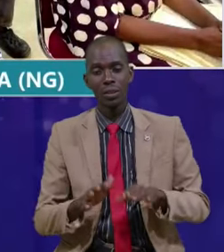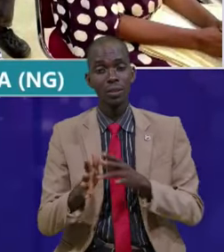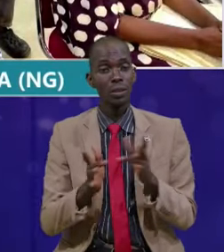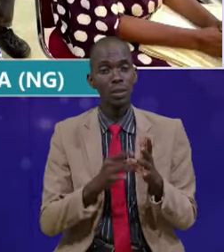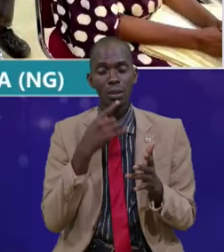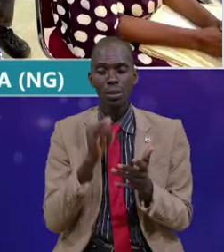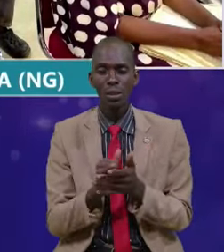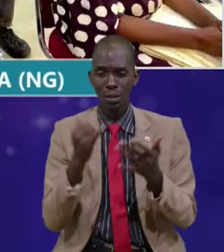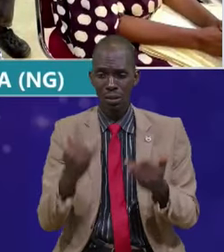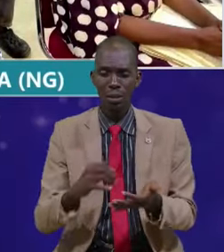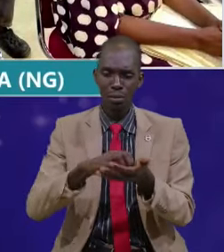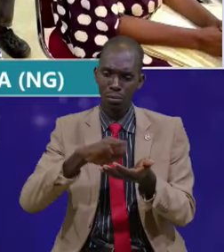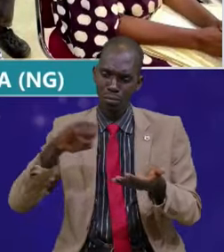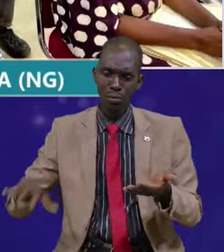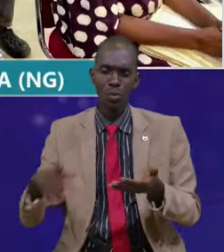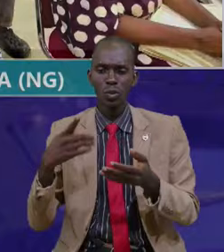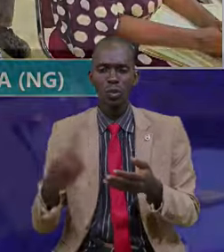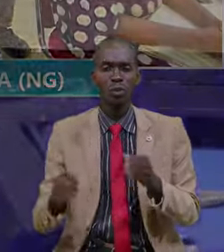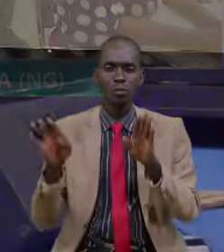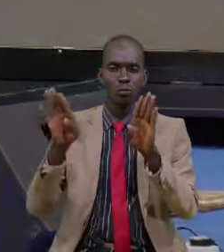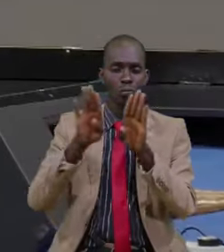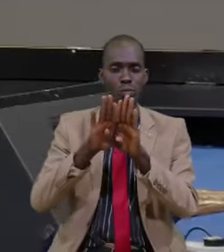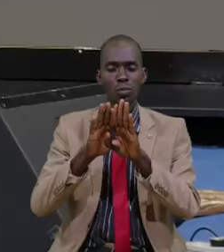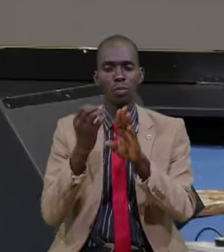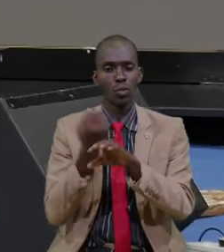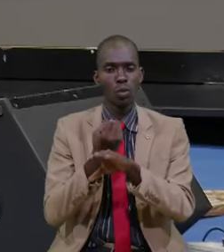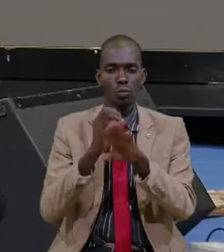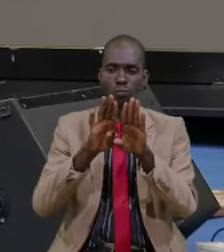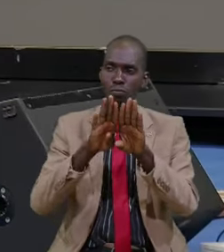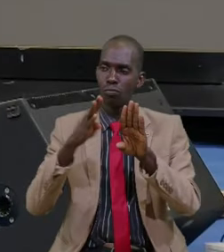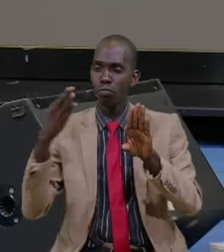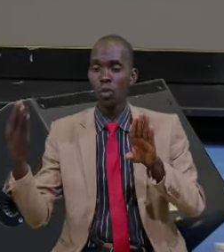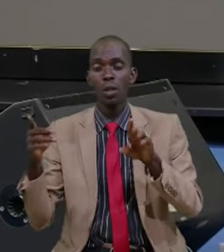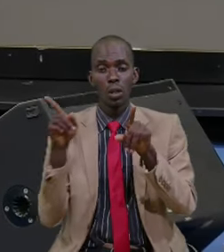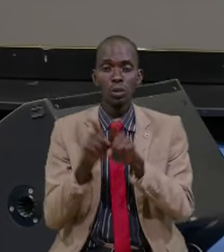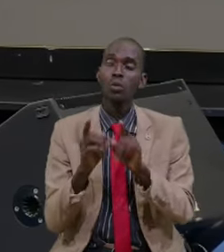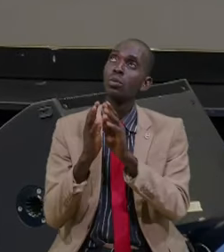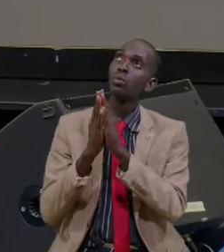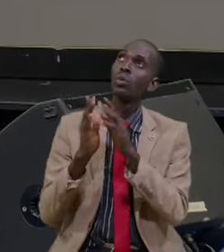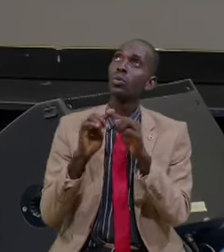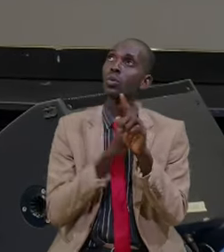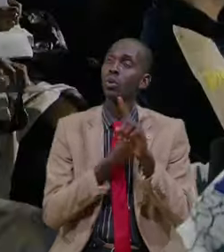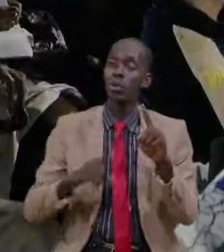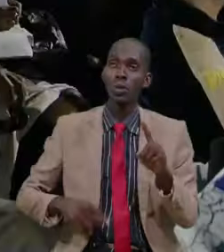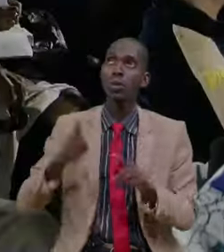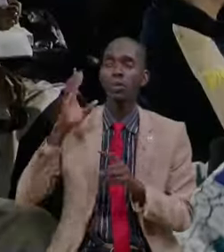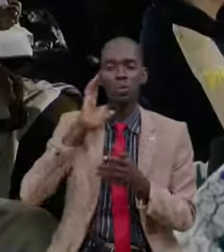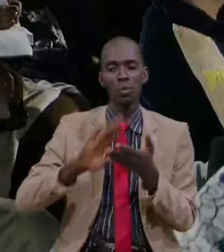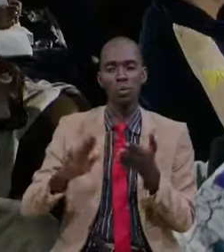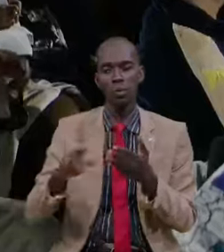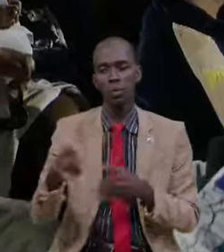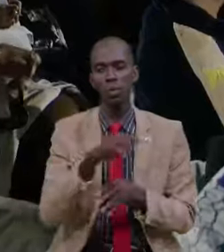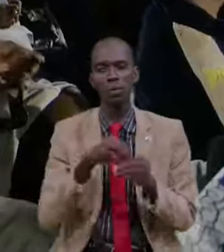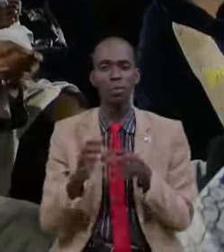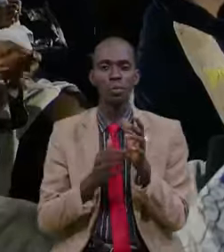the stone. And as you take away the stone and you call upon the Lord tonight, he will forgive you.